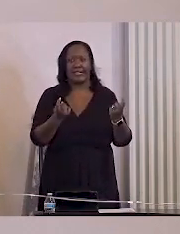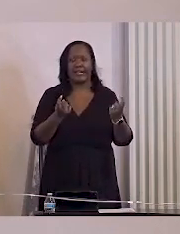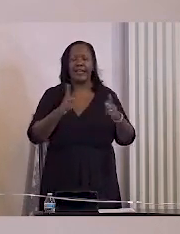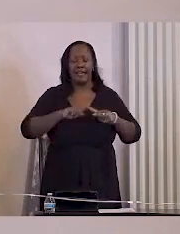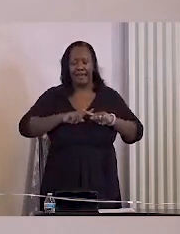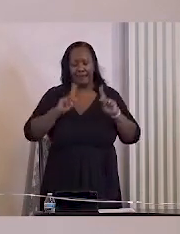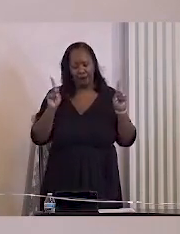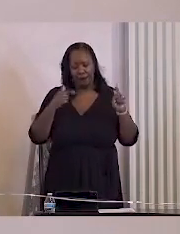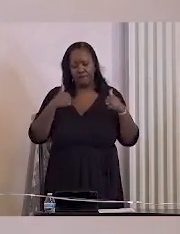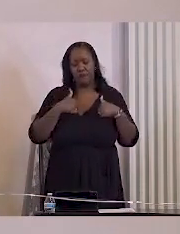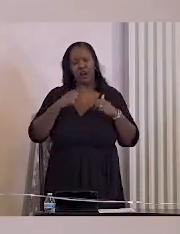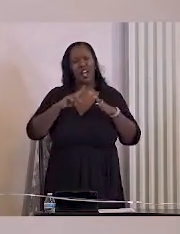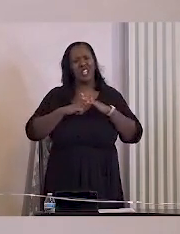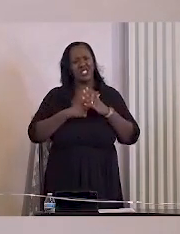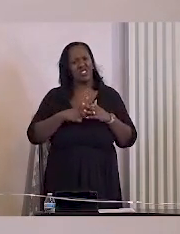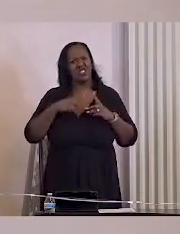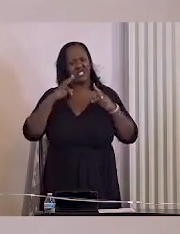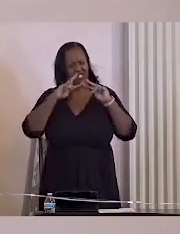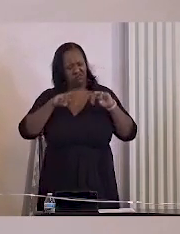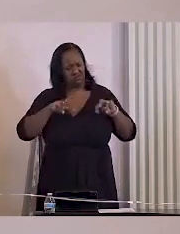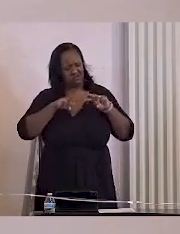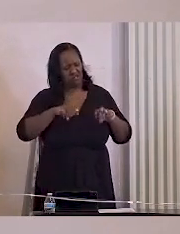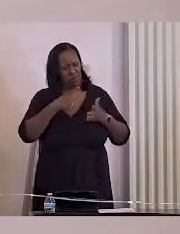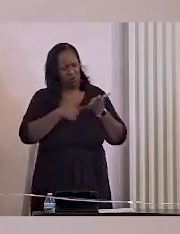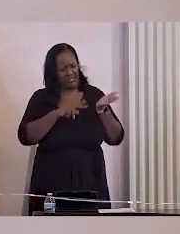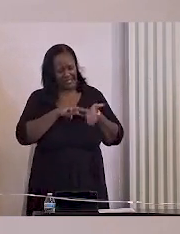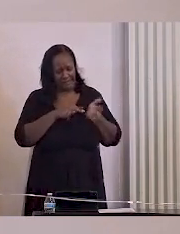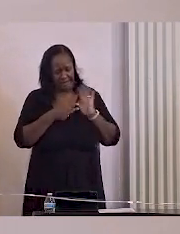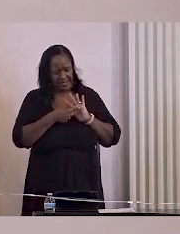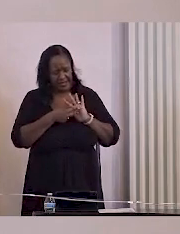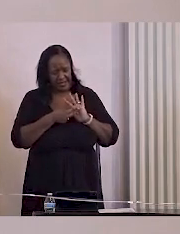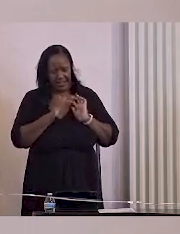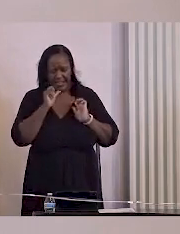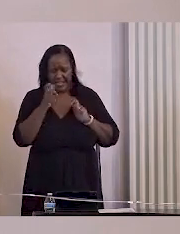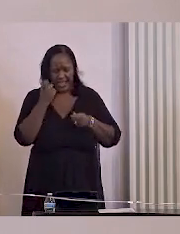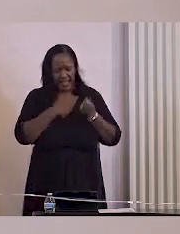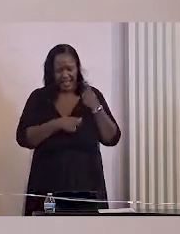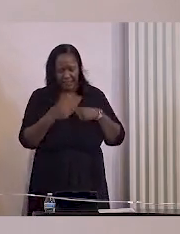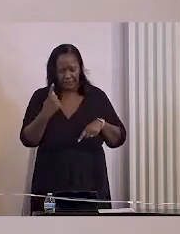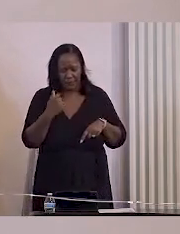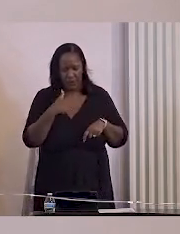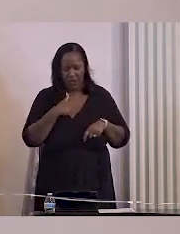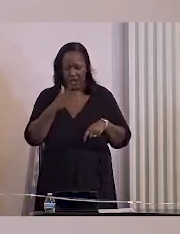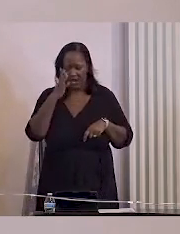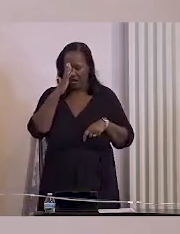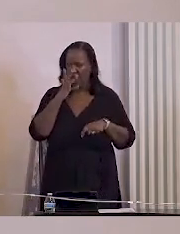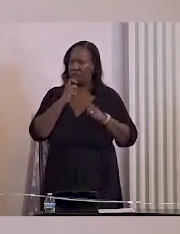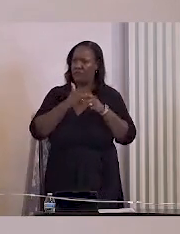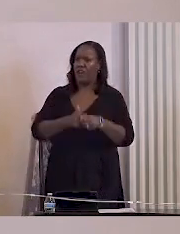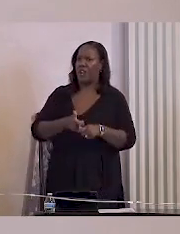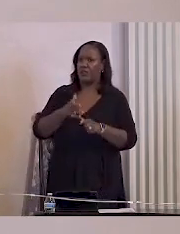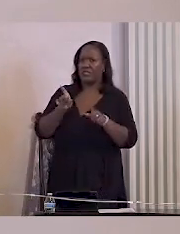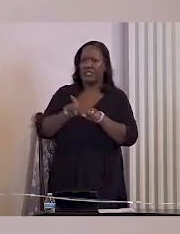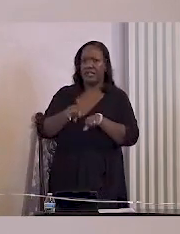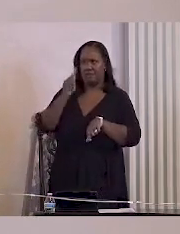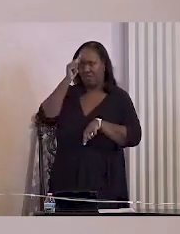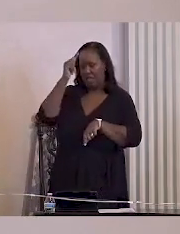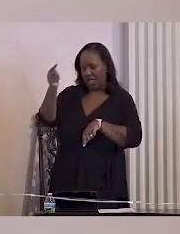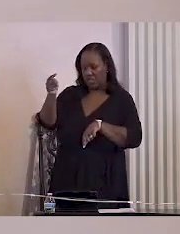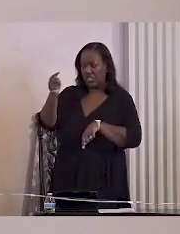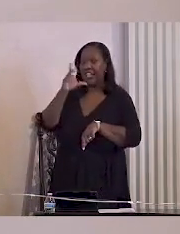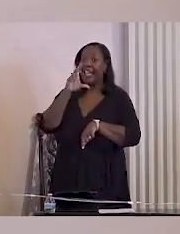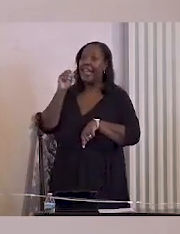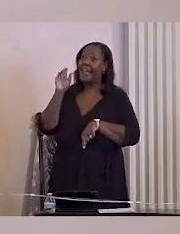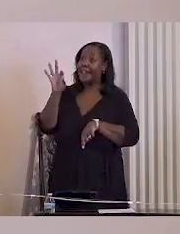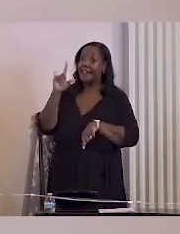I've started to really turn over what that meant, considering that not everyone subscribes to the theology, and if they do,